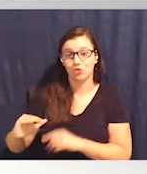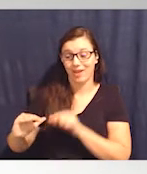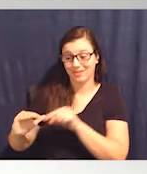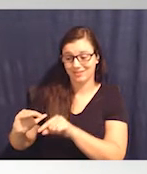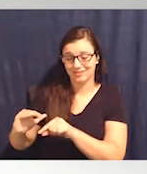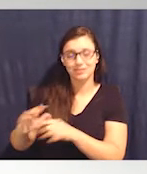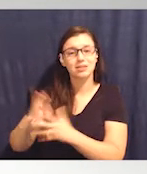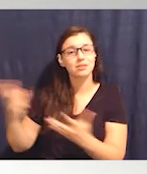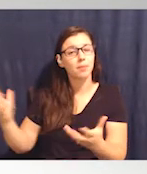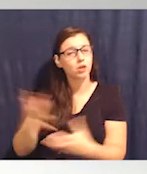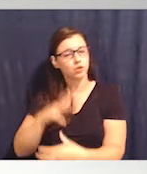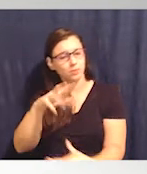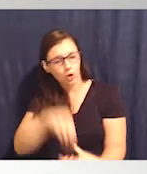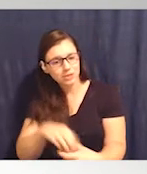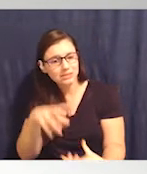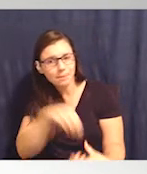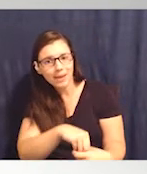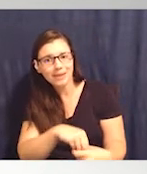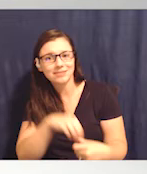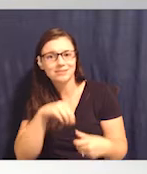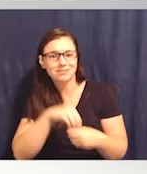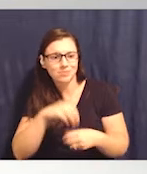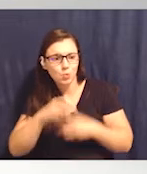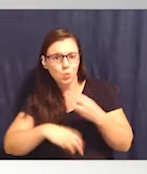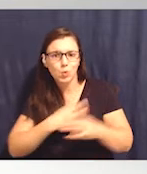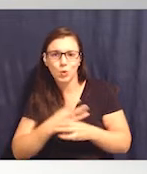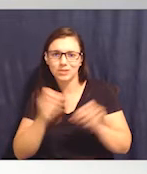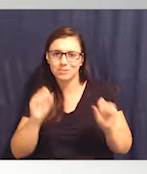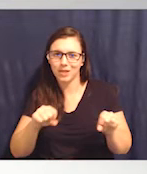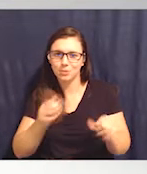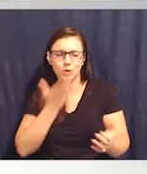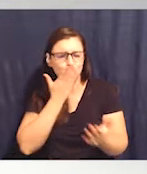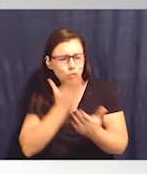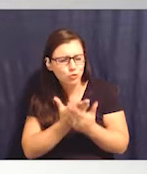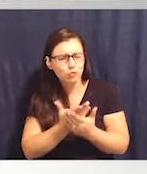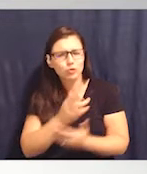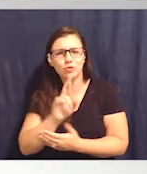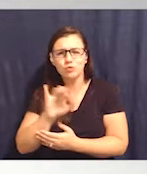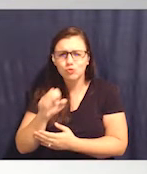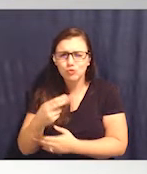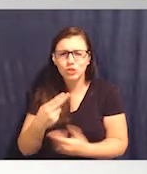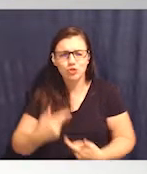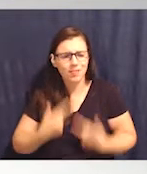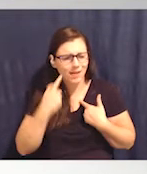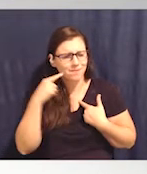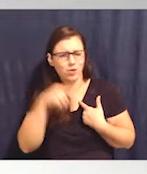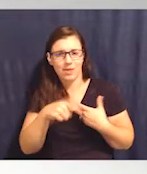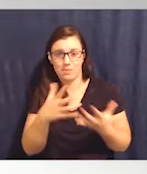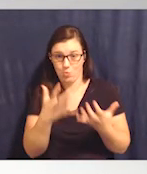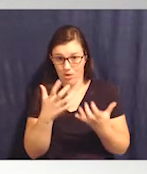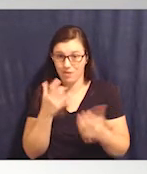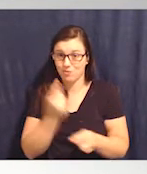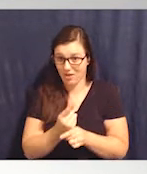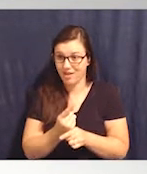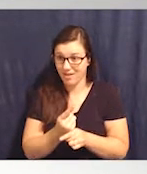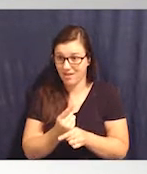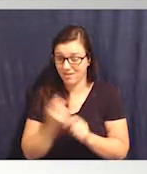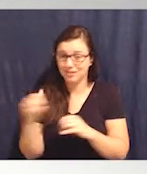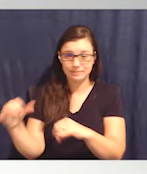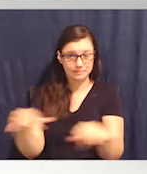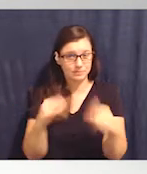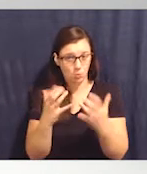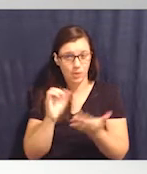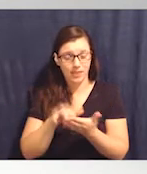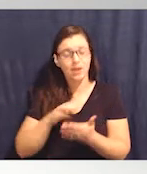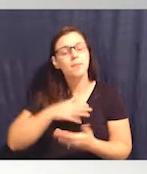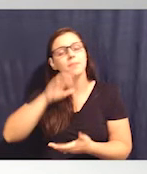possible in the world, to have as good and as rich a life as possible, right? That's what we all want. My wife, who is a science teacher, so she